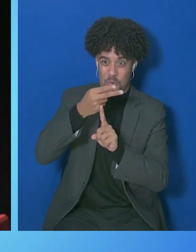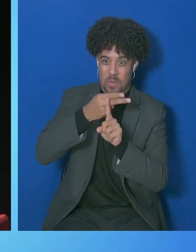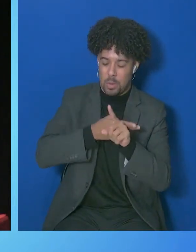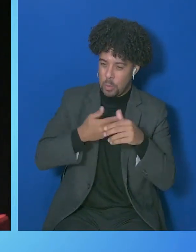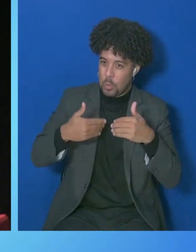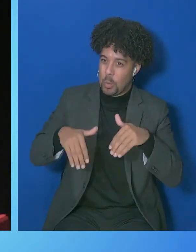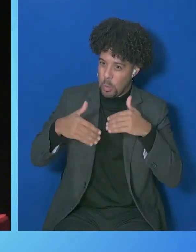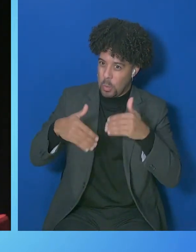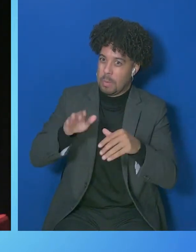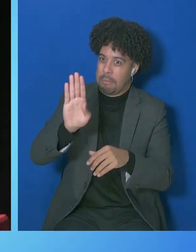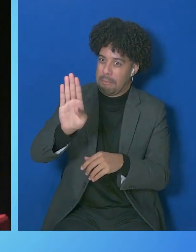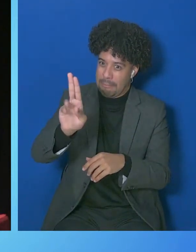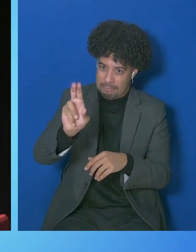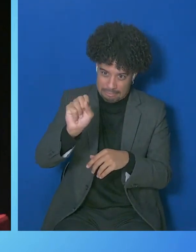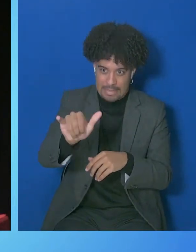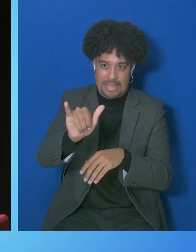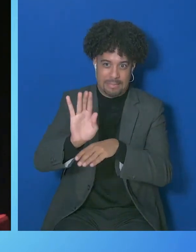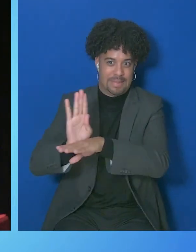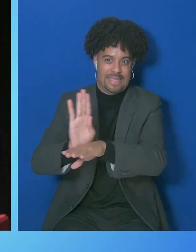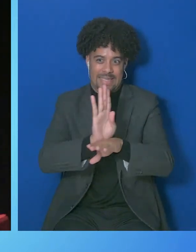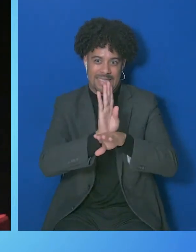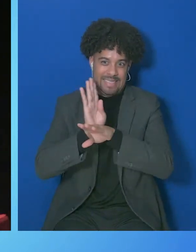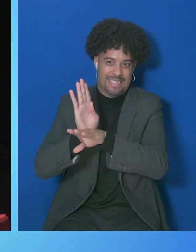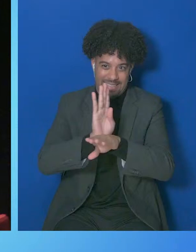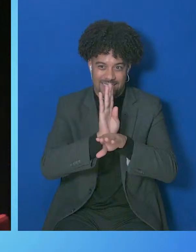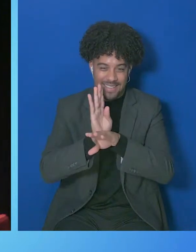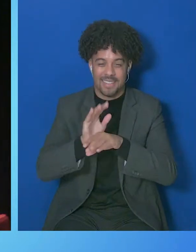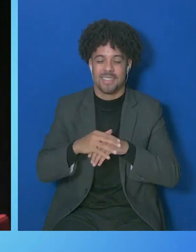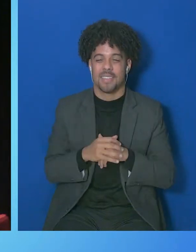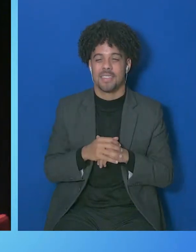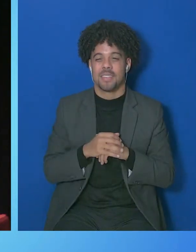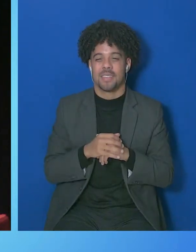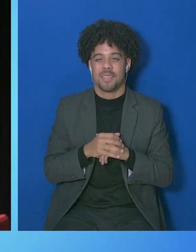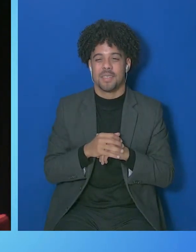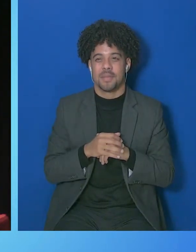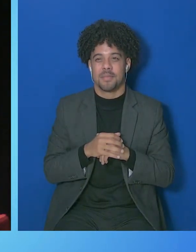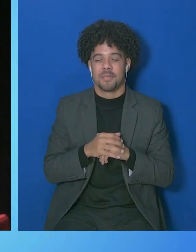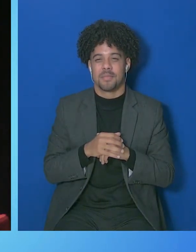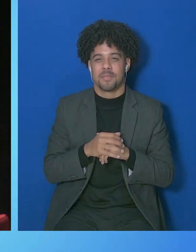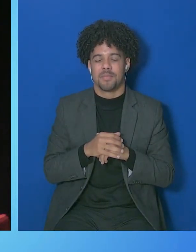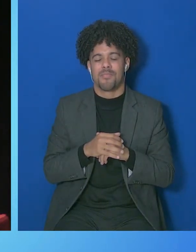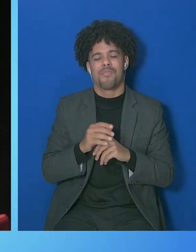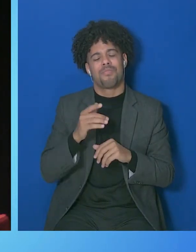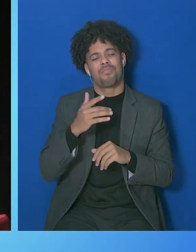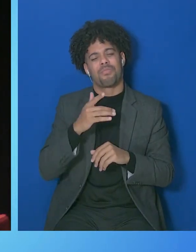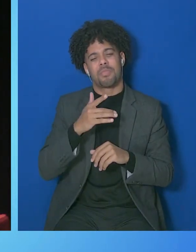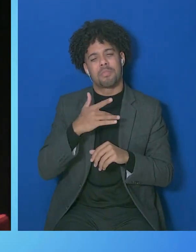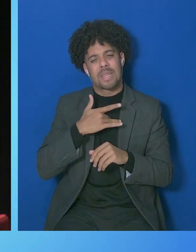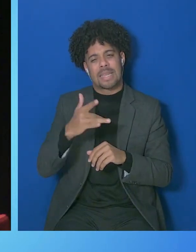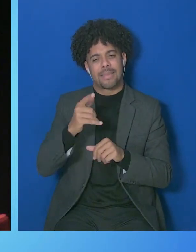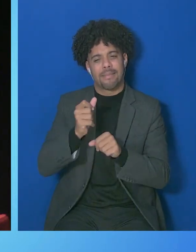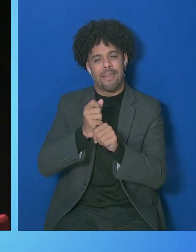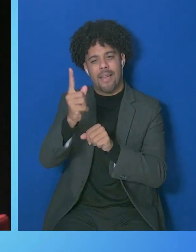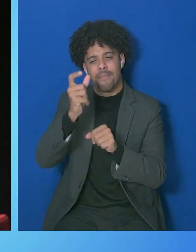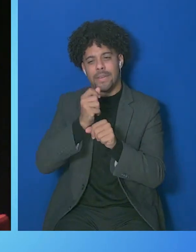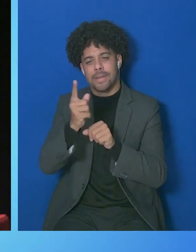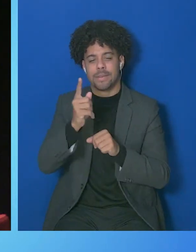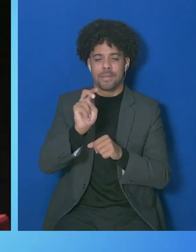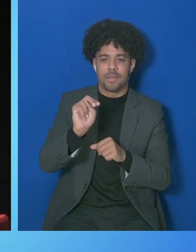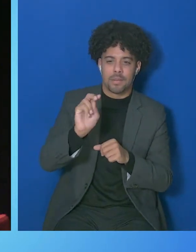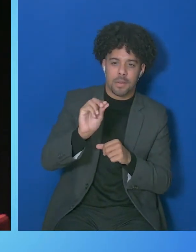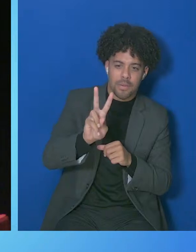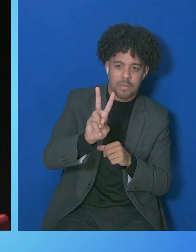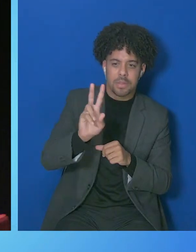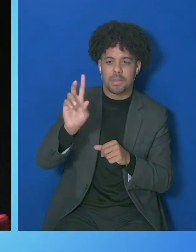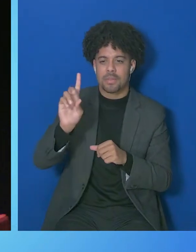It is also my time in the year where I like to take a pause and reflect on the